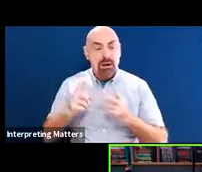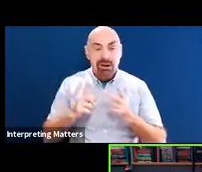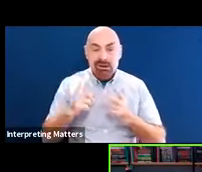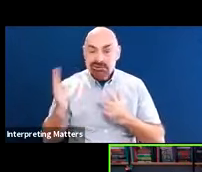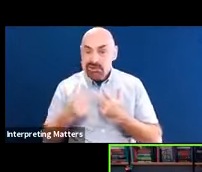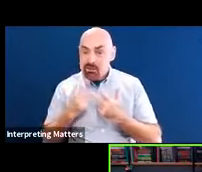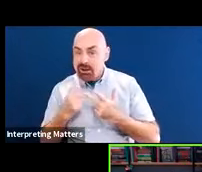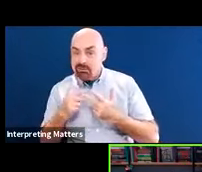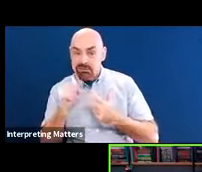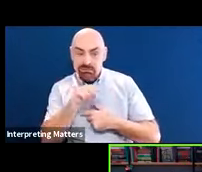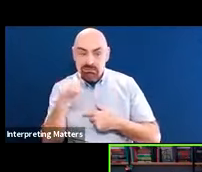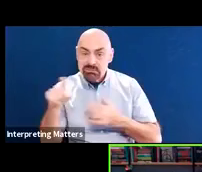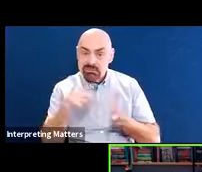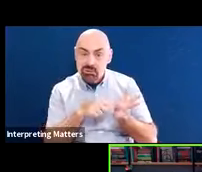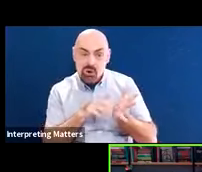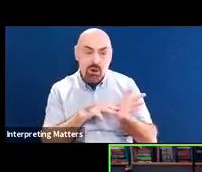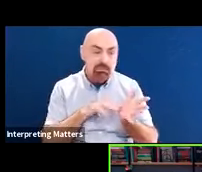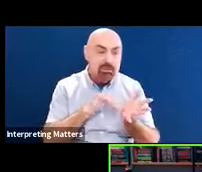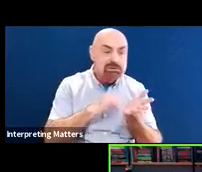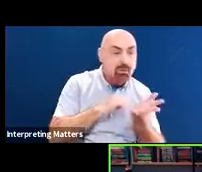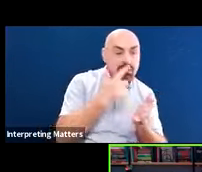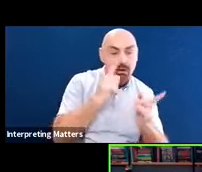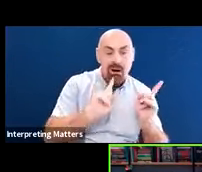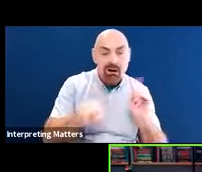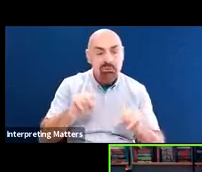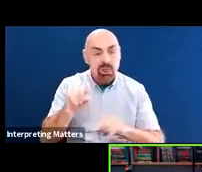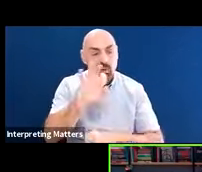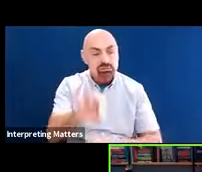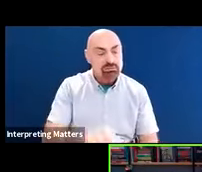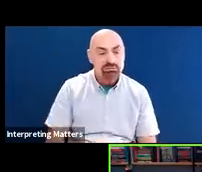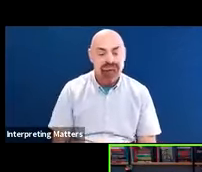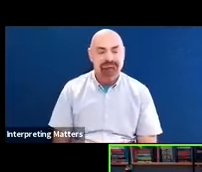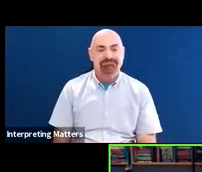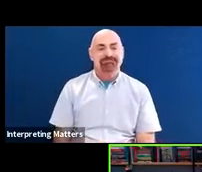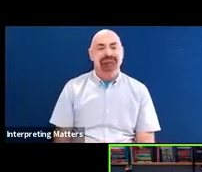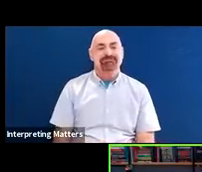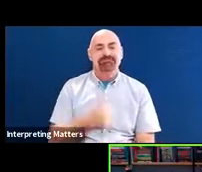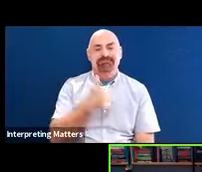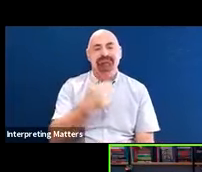maybe take up Adam's question and see what they have to say about it. Thanks so much.